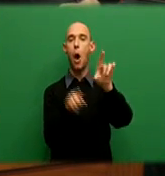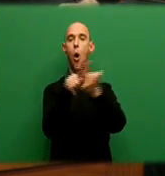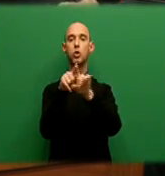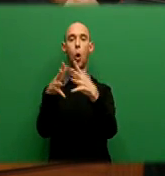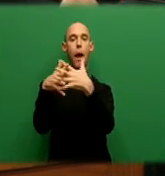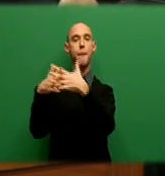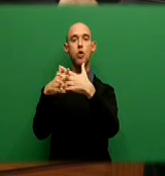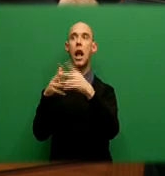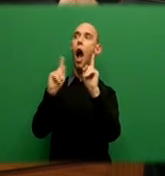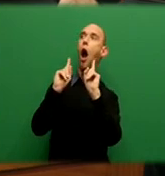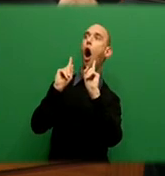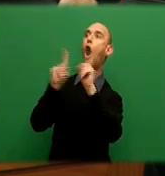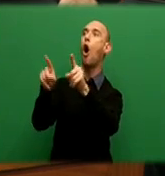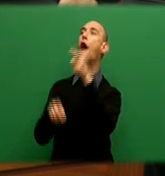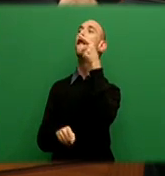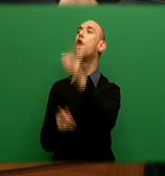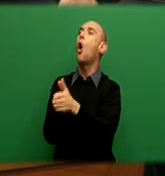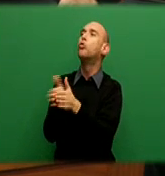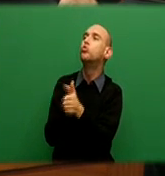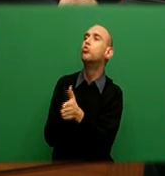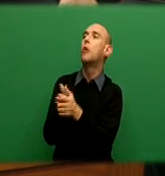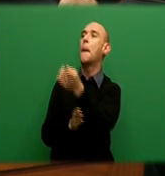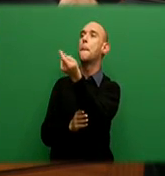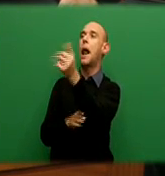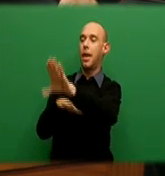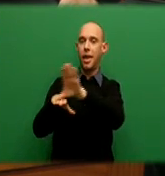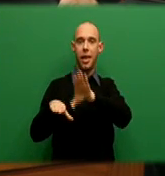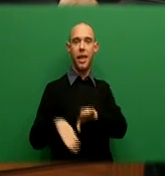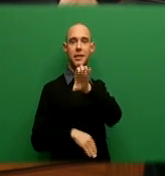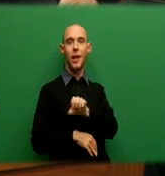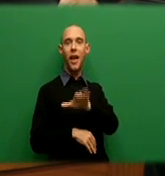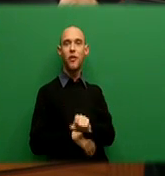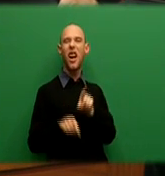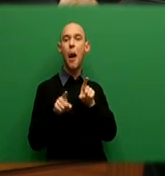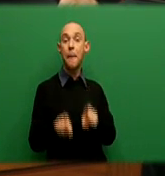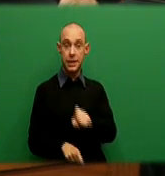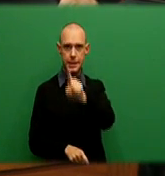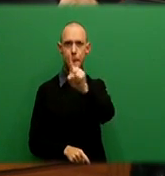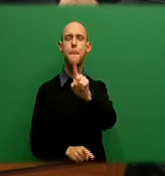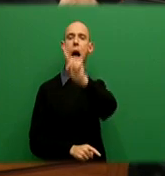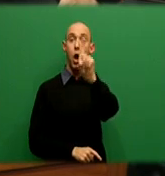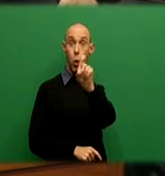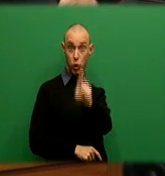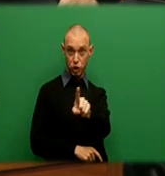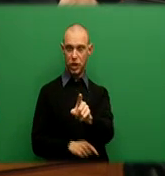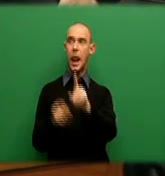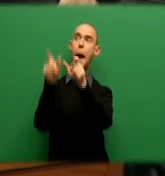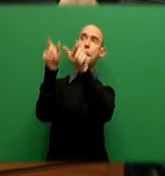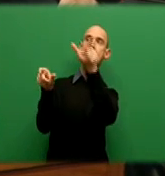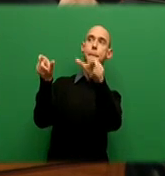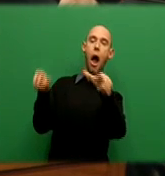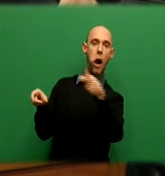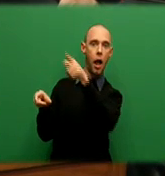is, what did investors and lenders want to hear from the central bank in terms